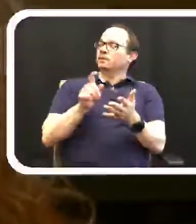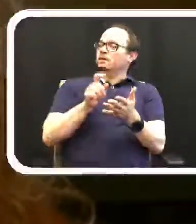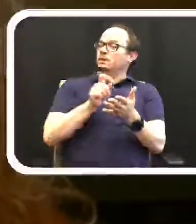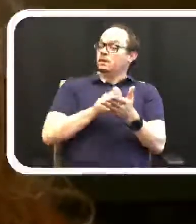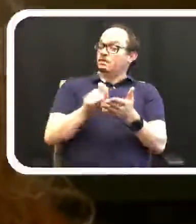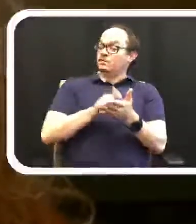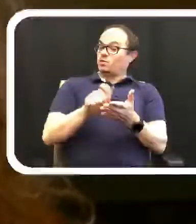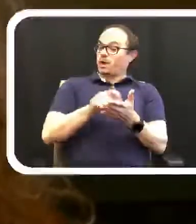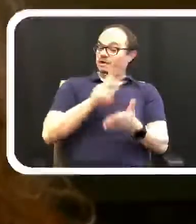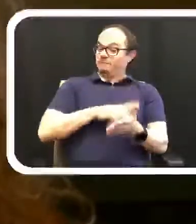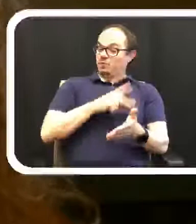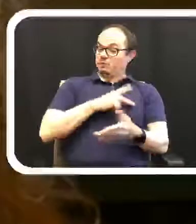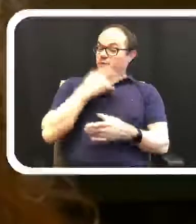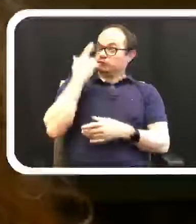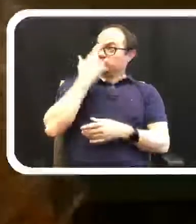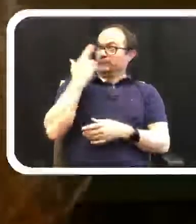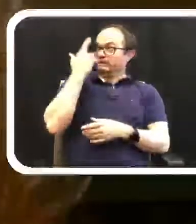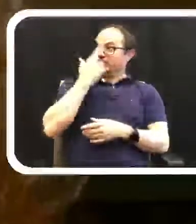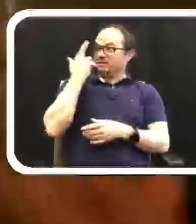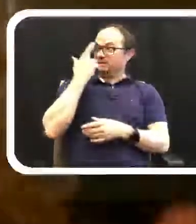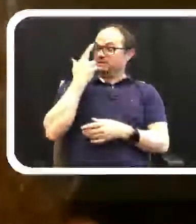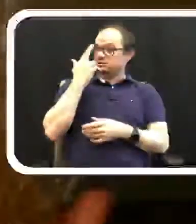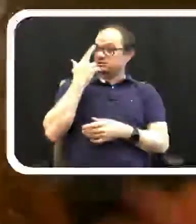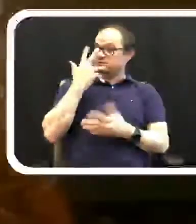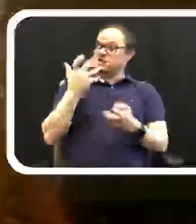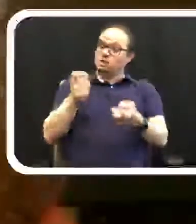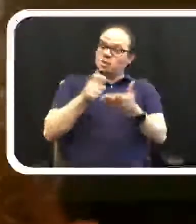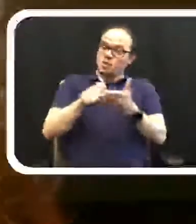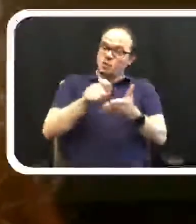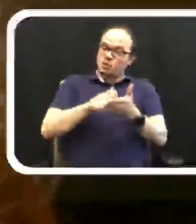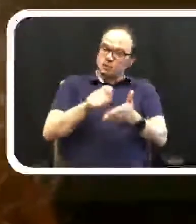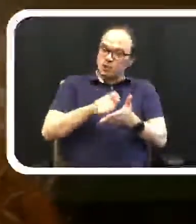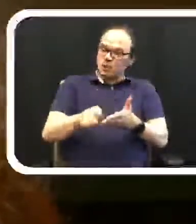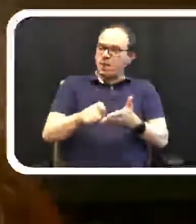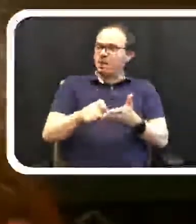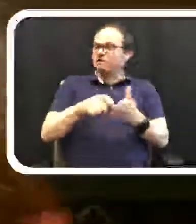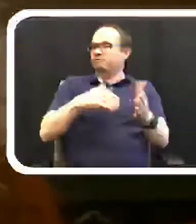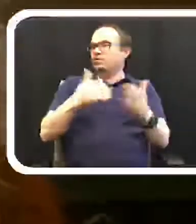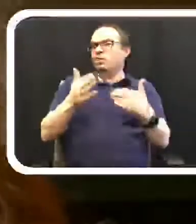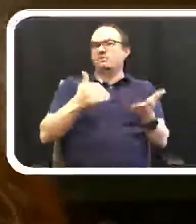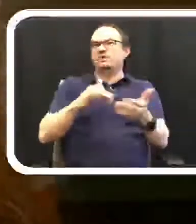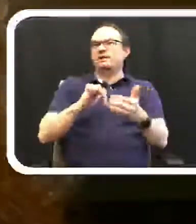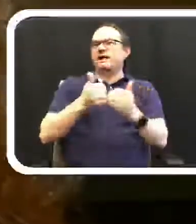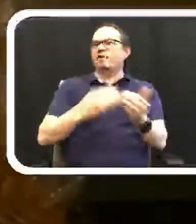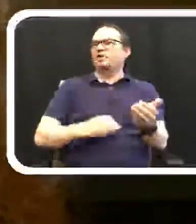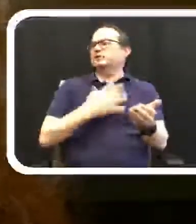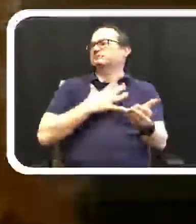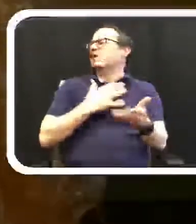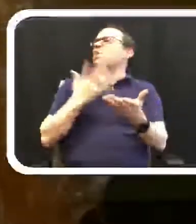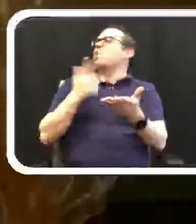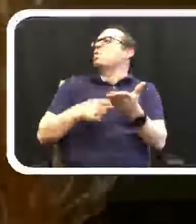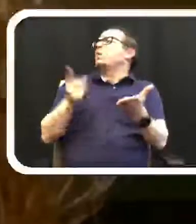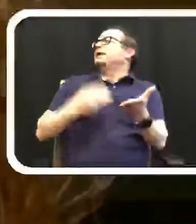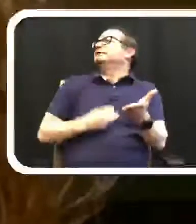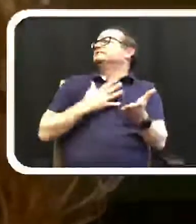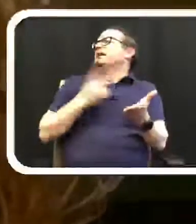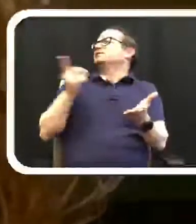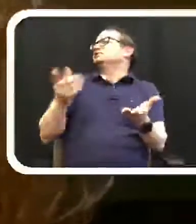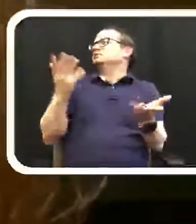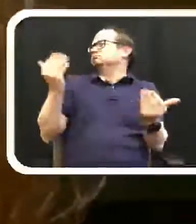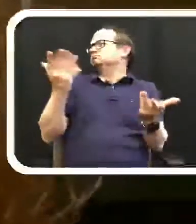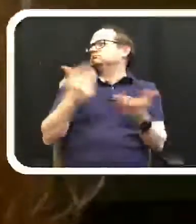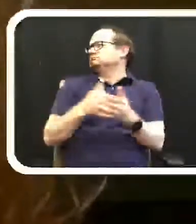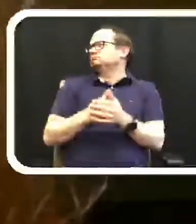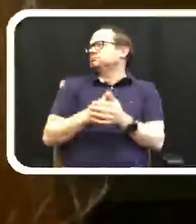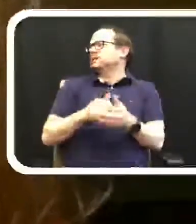if you're writing for personal reasons and you want to write and you want to do it for therapy, I mean, how can you get inspired? What inspires you? Let's talk about that.